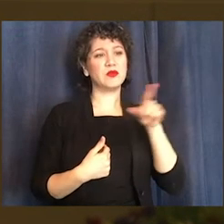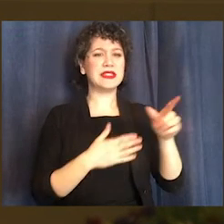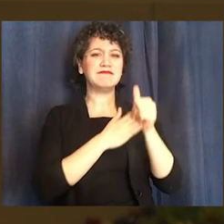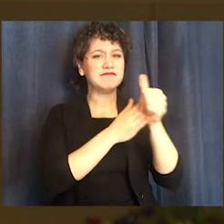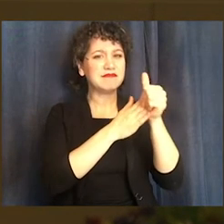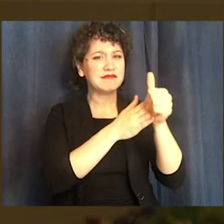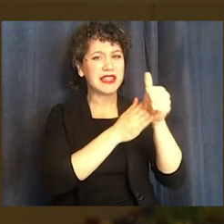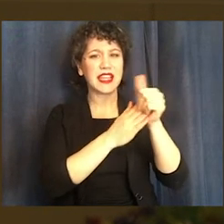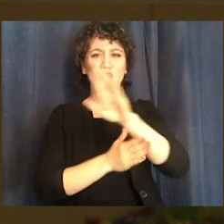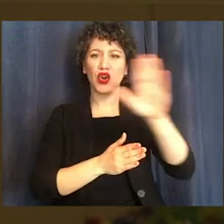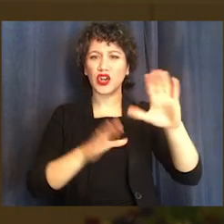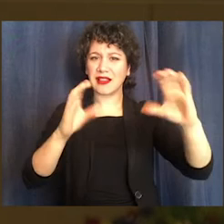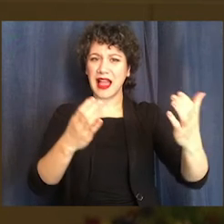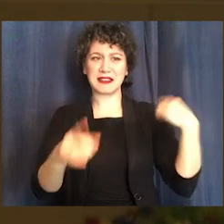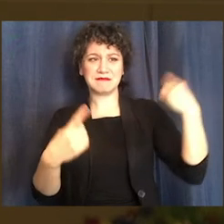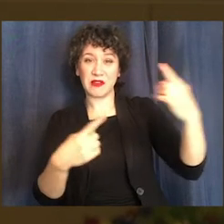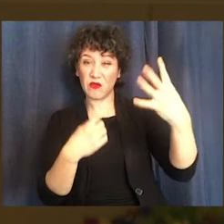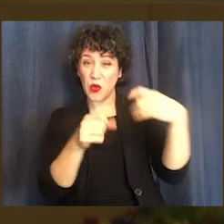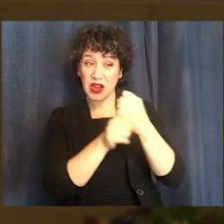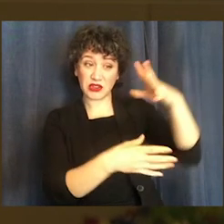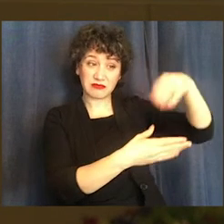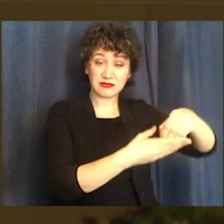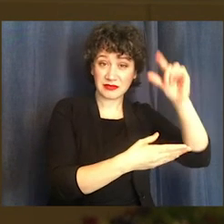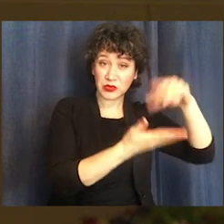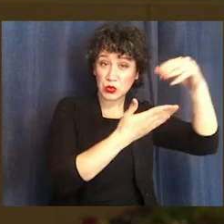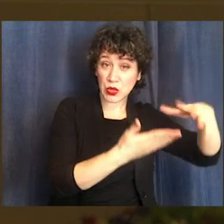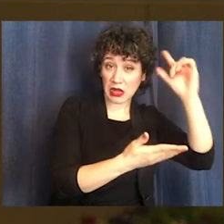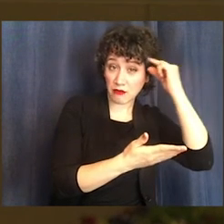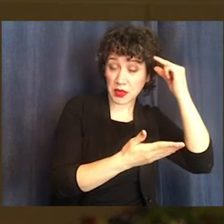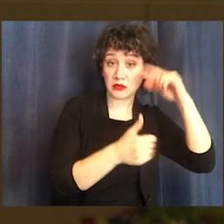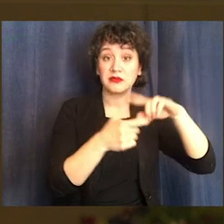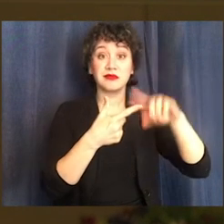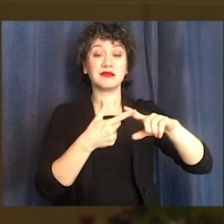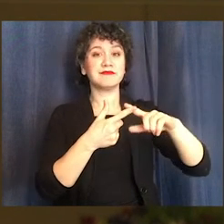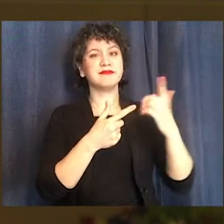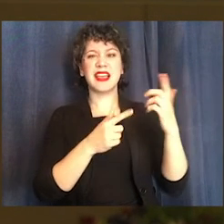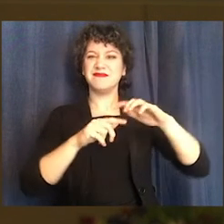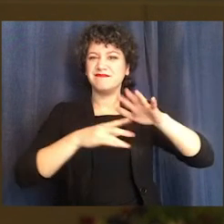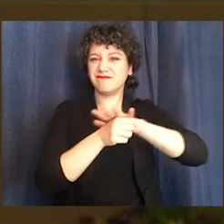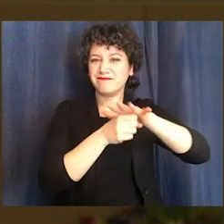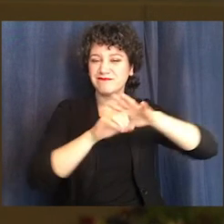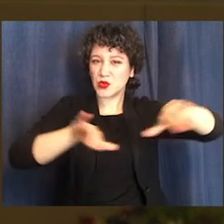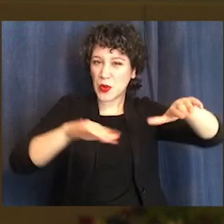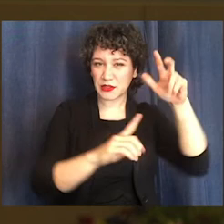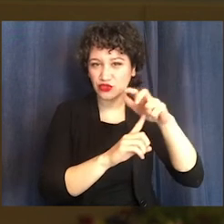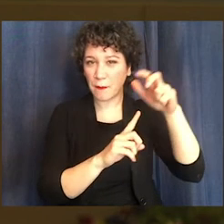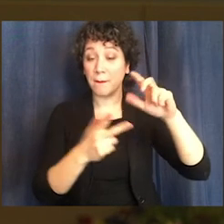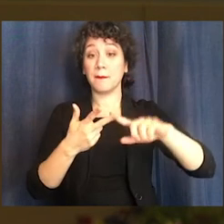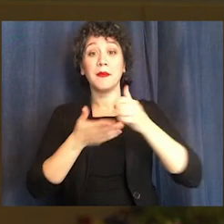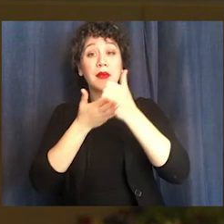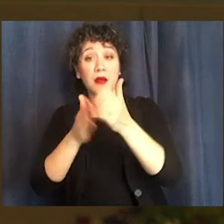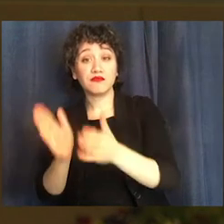4 years through her involvement in student government. She is a region swimming champion, and she has helped to organize Spirit Weeks, school